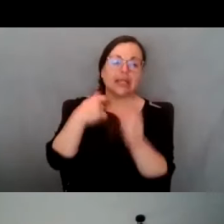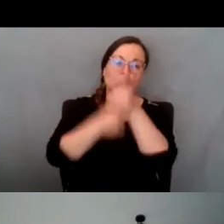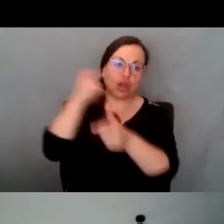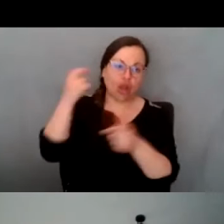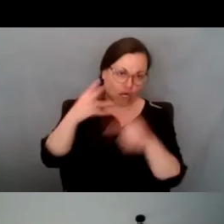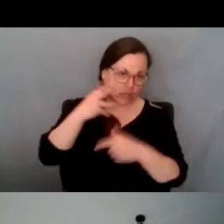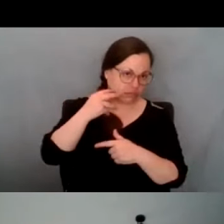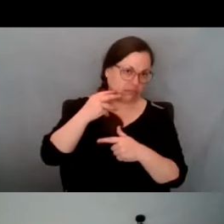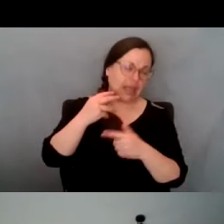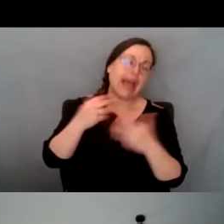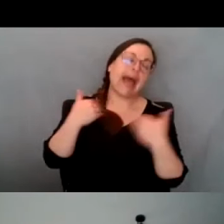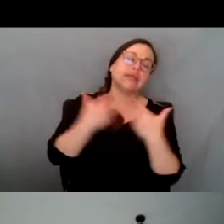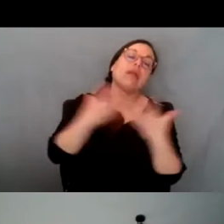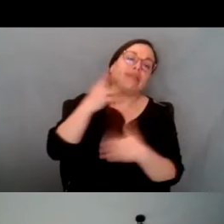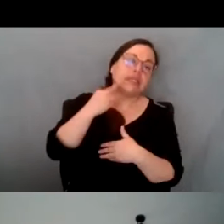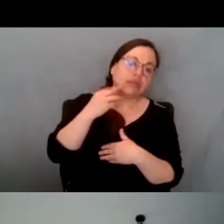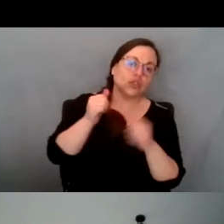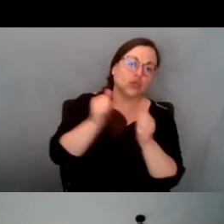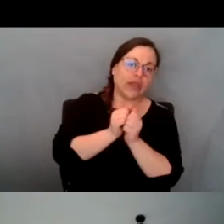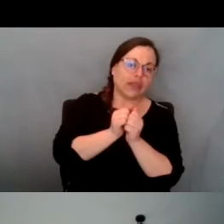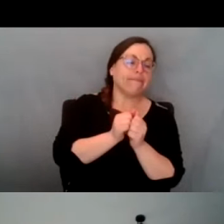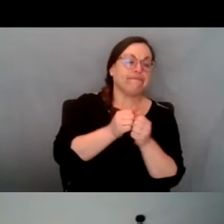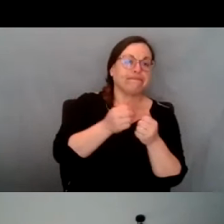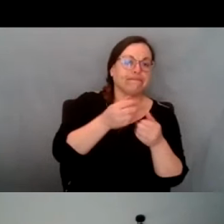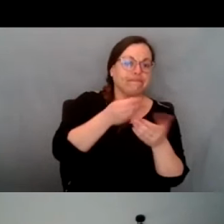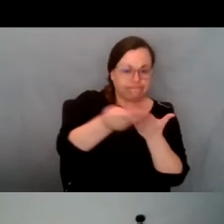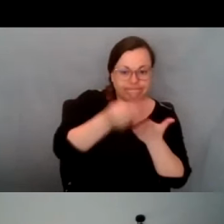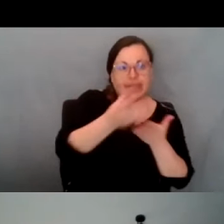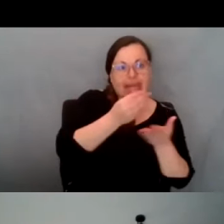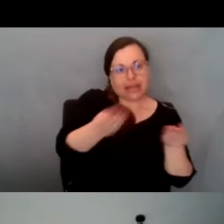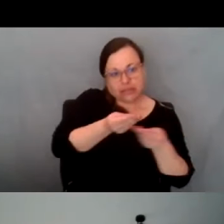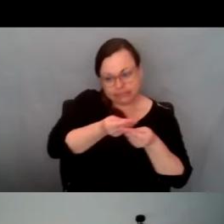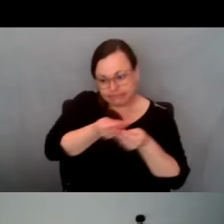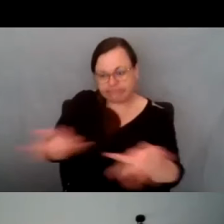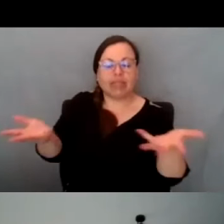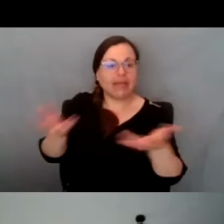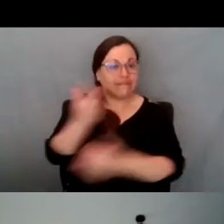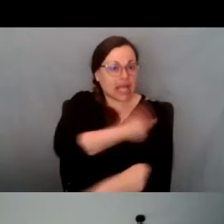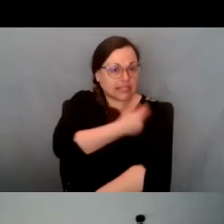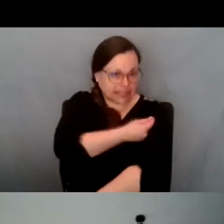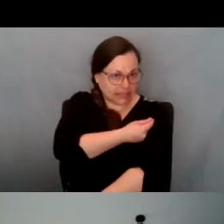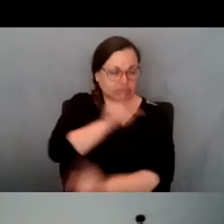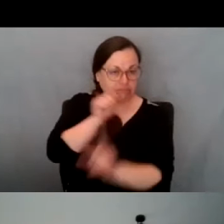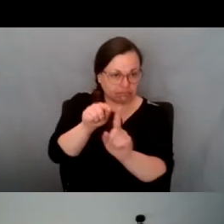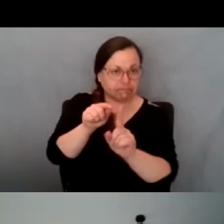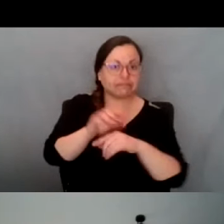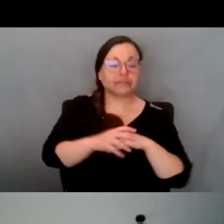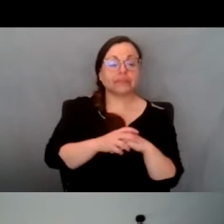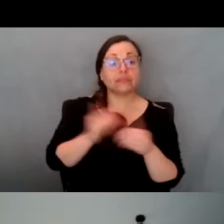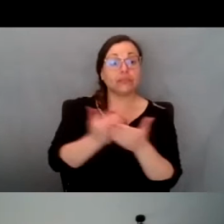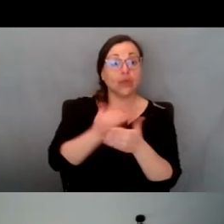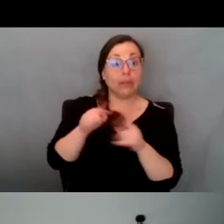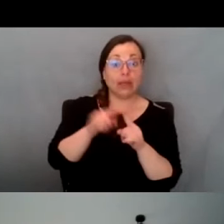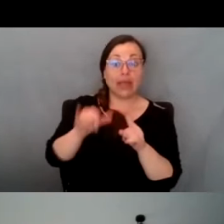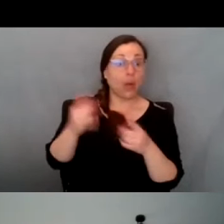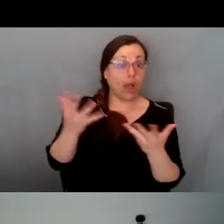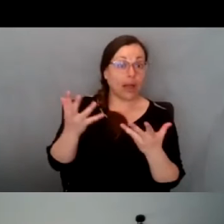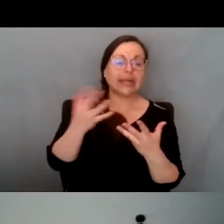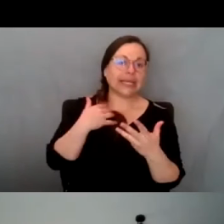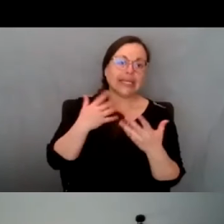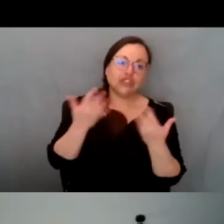distribution and the procurement of vaccines. And what's new about this as well is that it is a global reach.